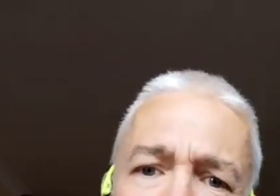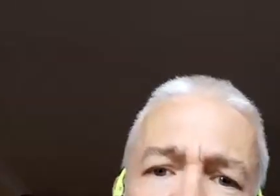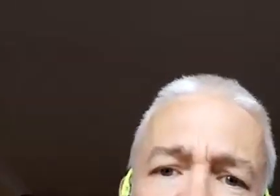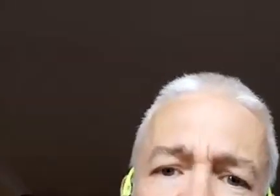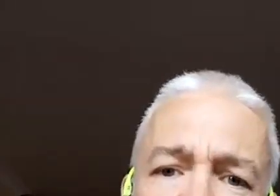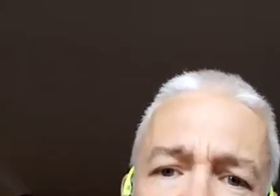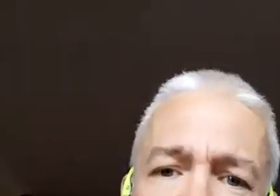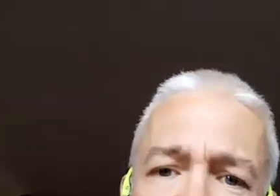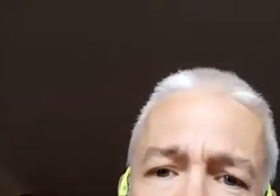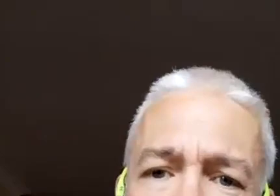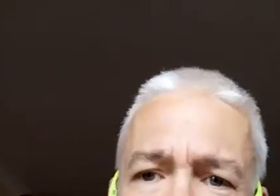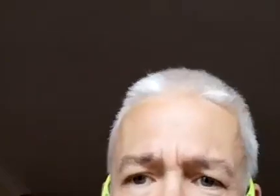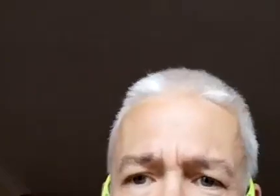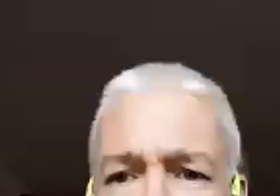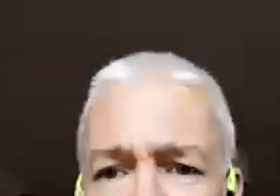important.